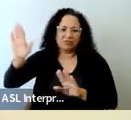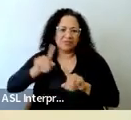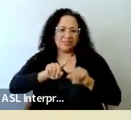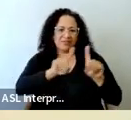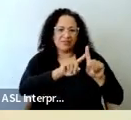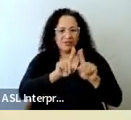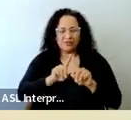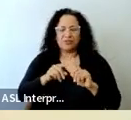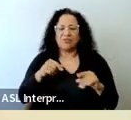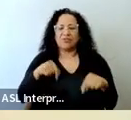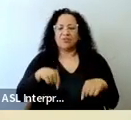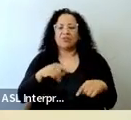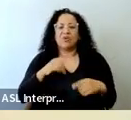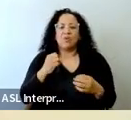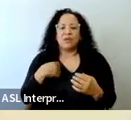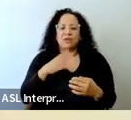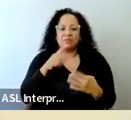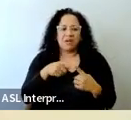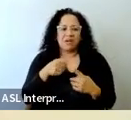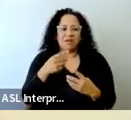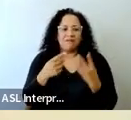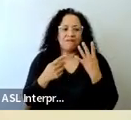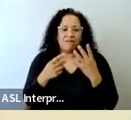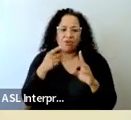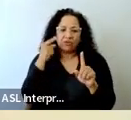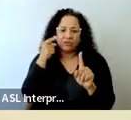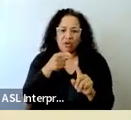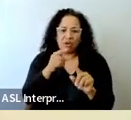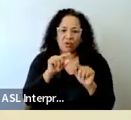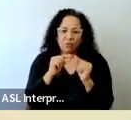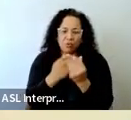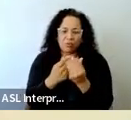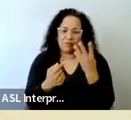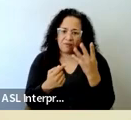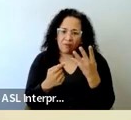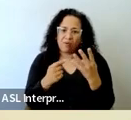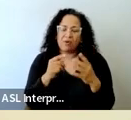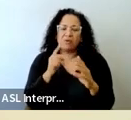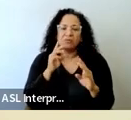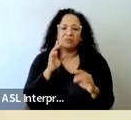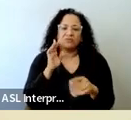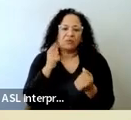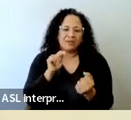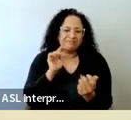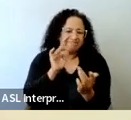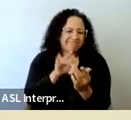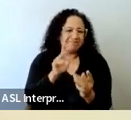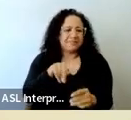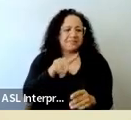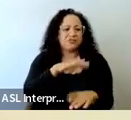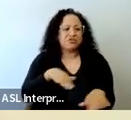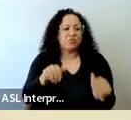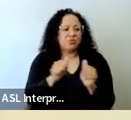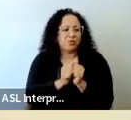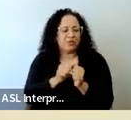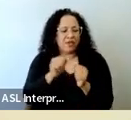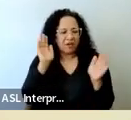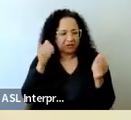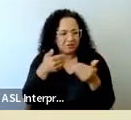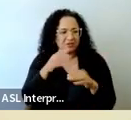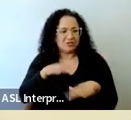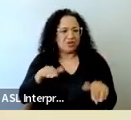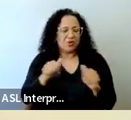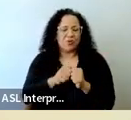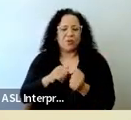we talked about four target groups. We were going to focus on reaching out to parents of children with autism, parents of children